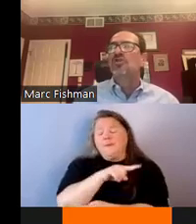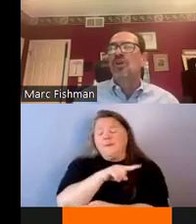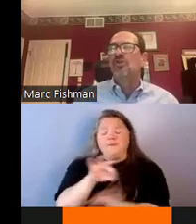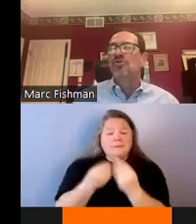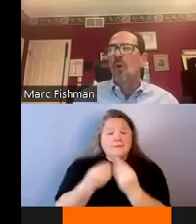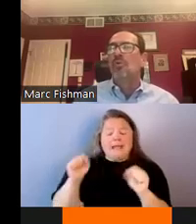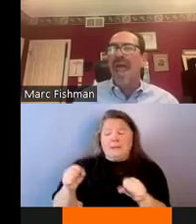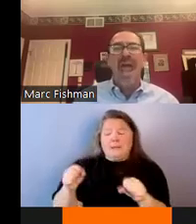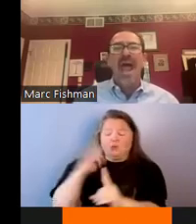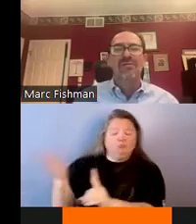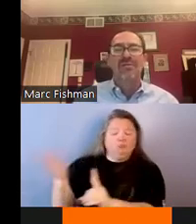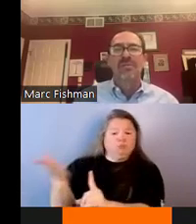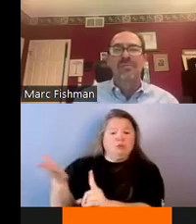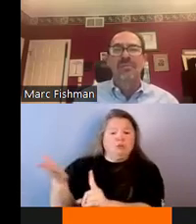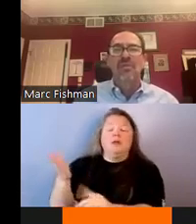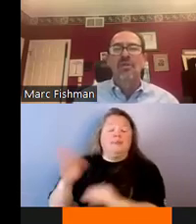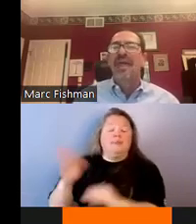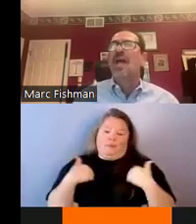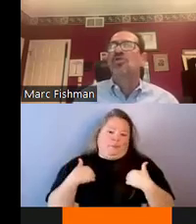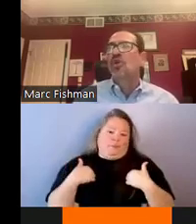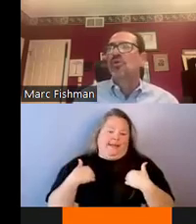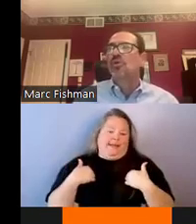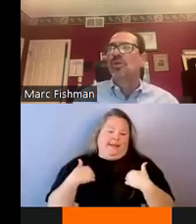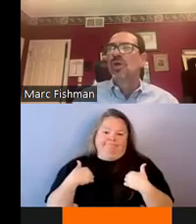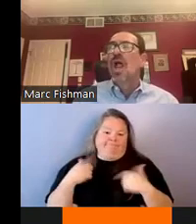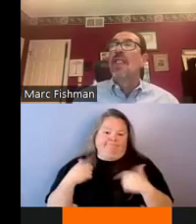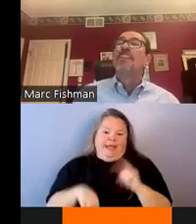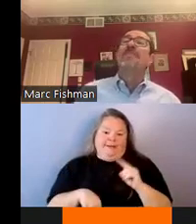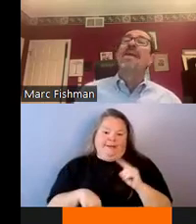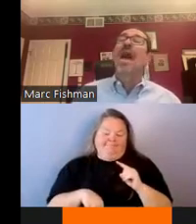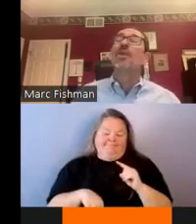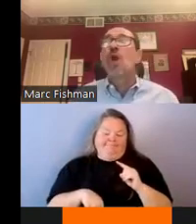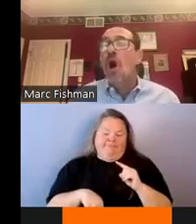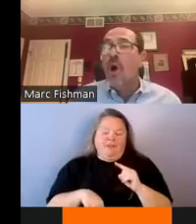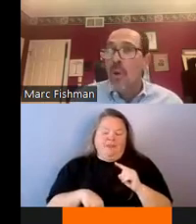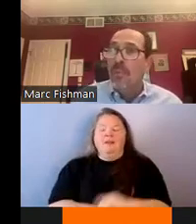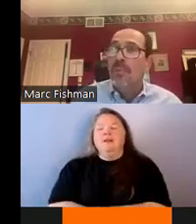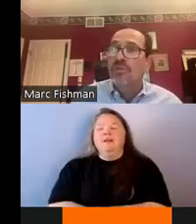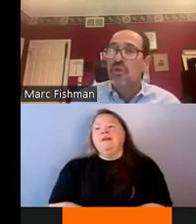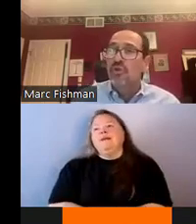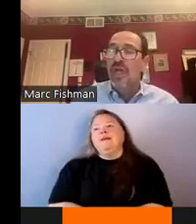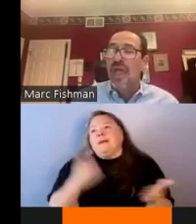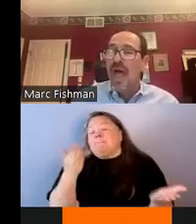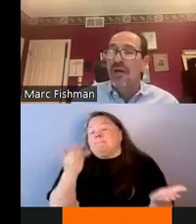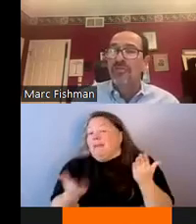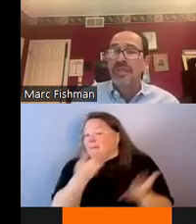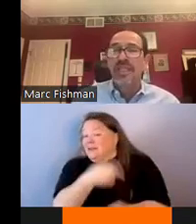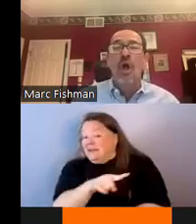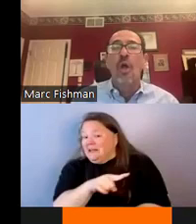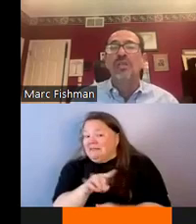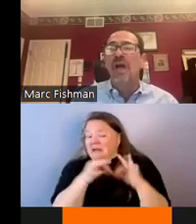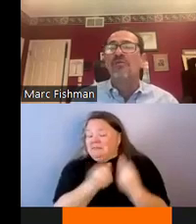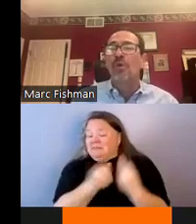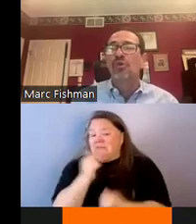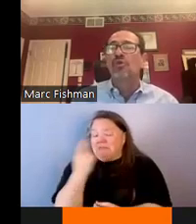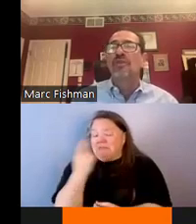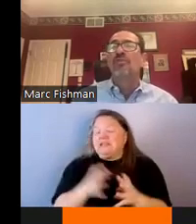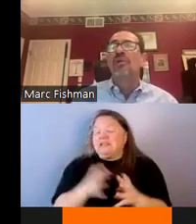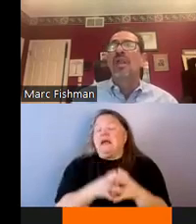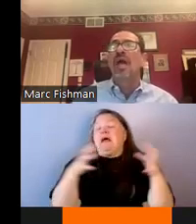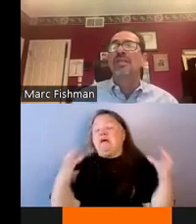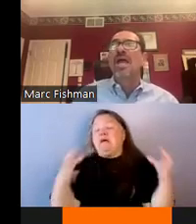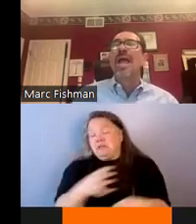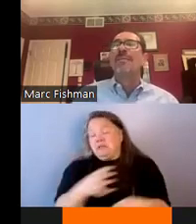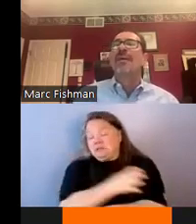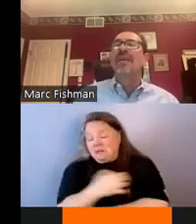that we just don't have. So they got juice. They may not know how much juice they have, but they always have more juice